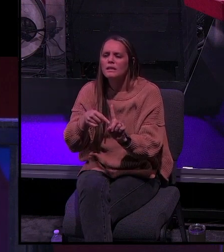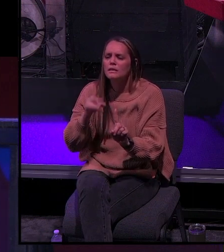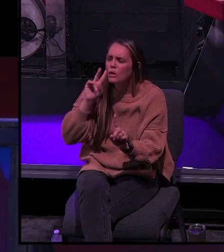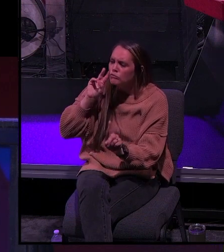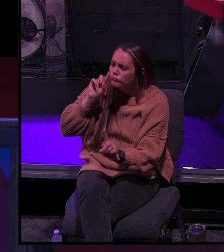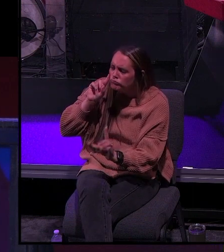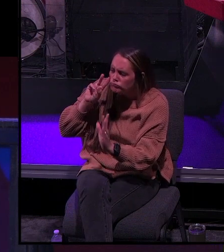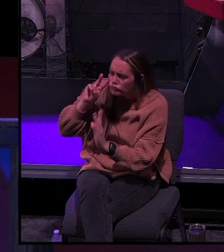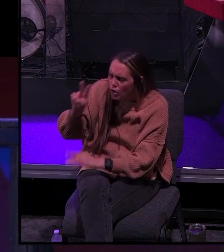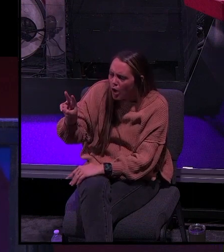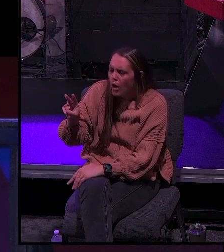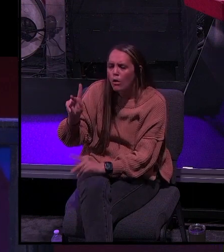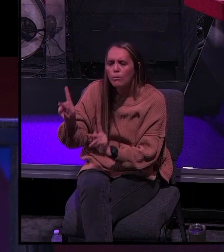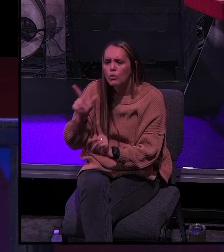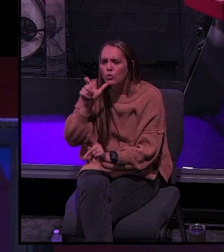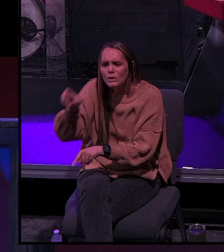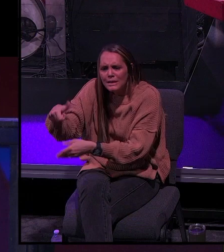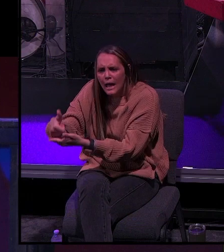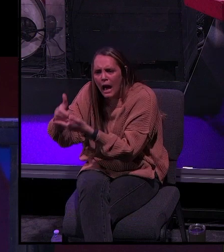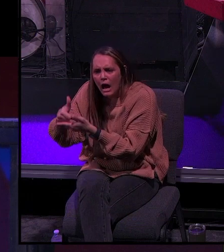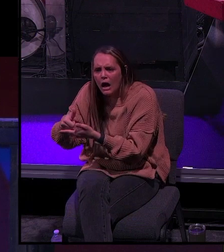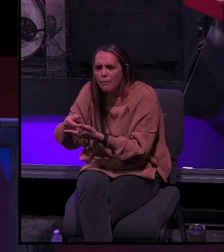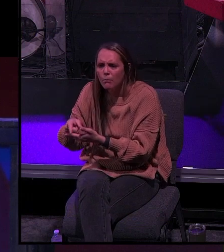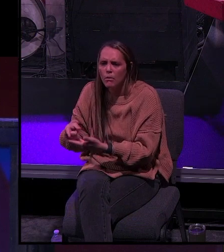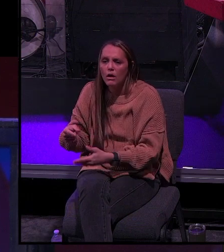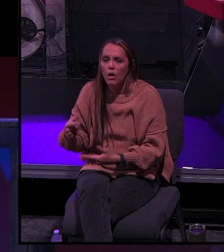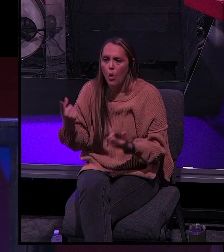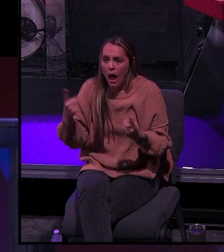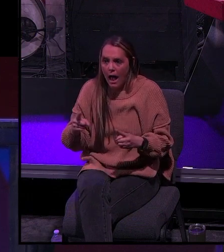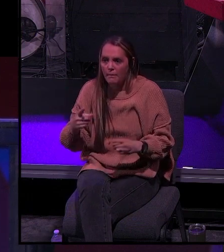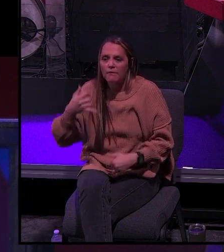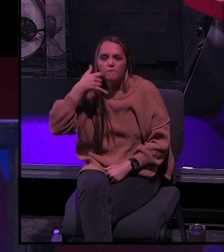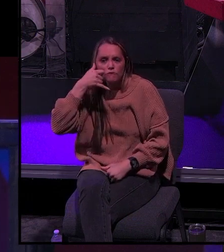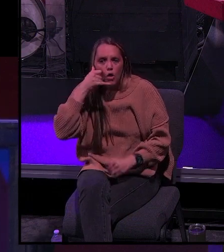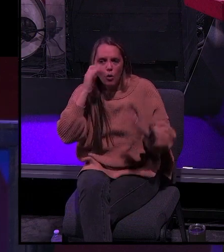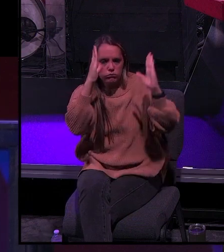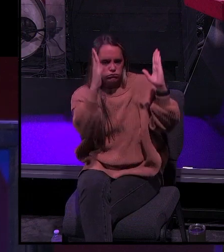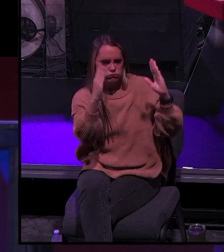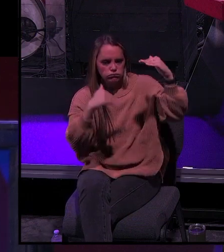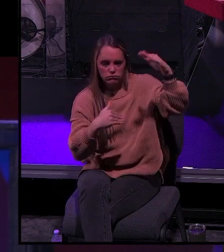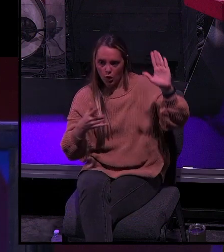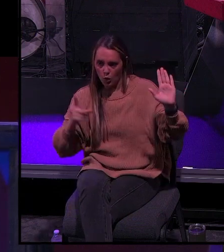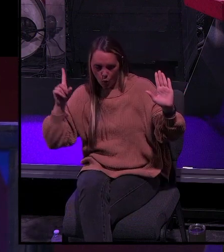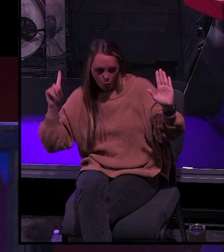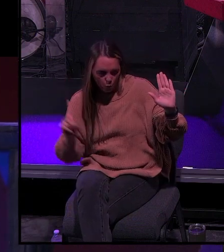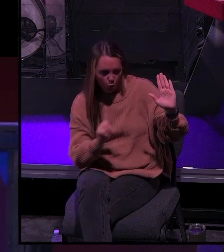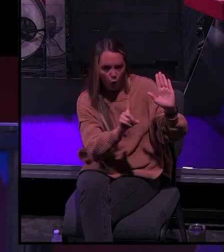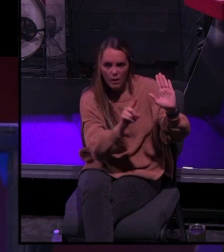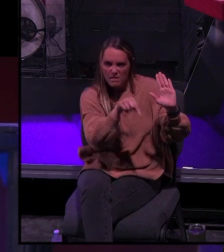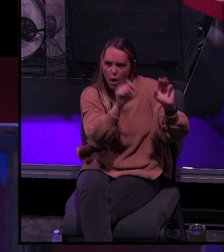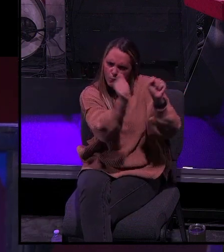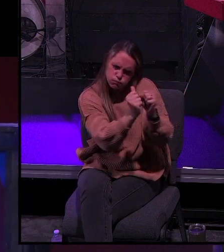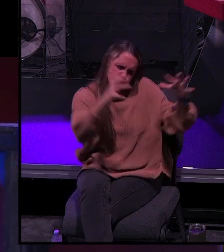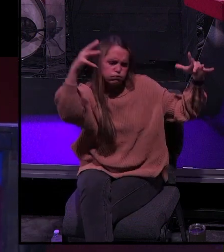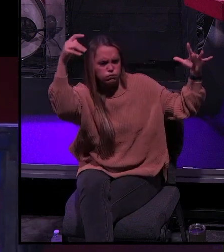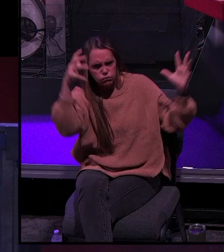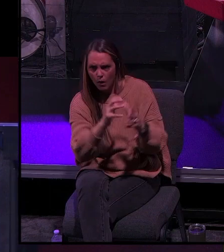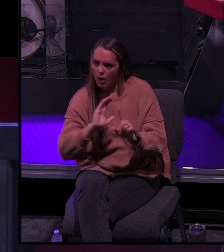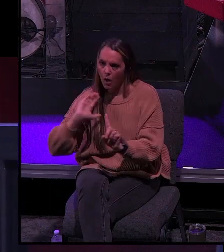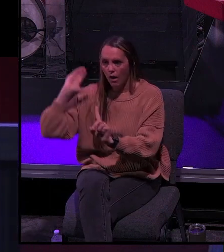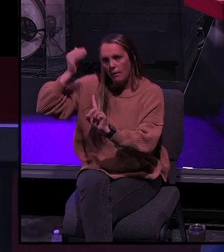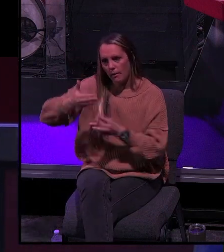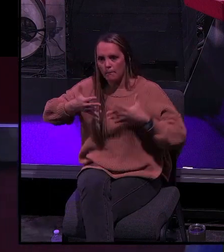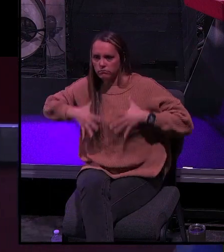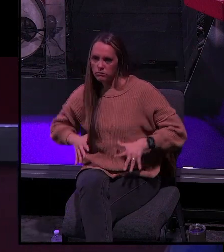distress, he went into a phone booth, and then all of a sudden the phone booth exploded and he turned into Underdog. He had his cape on and he helped people